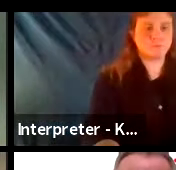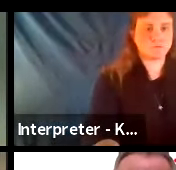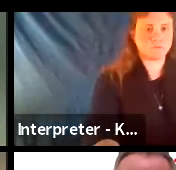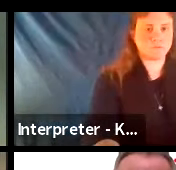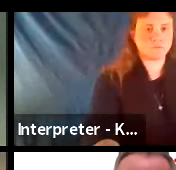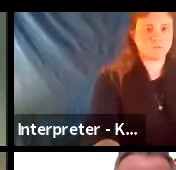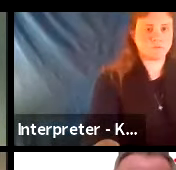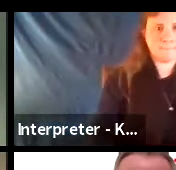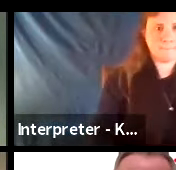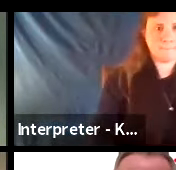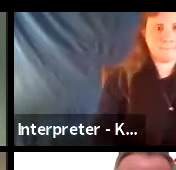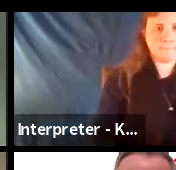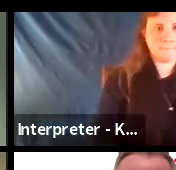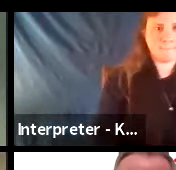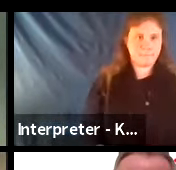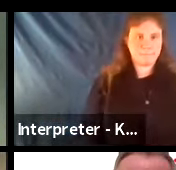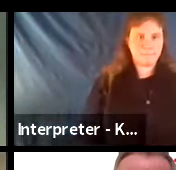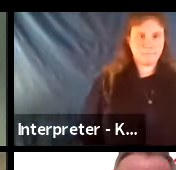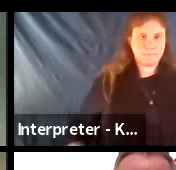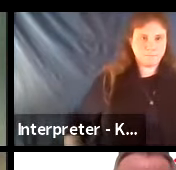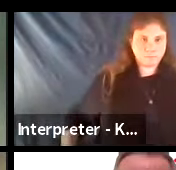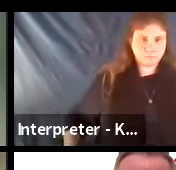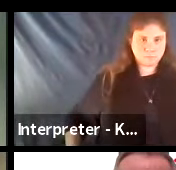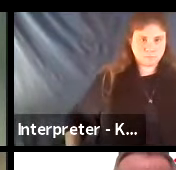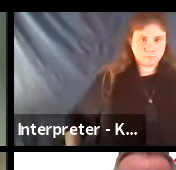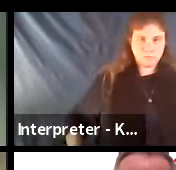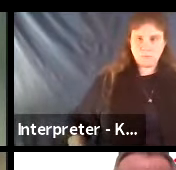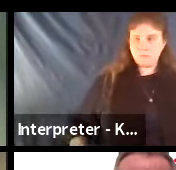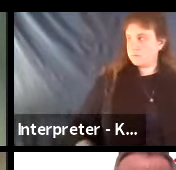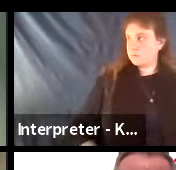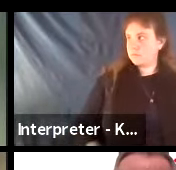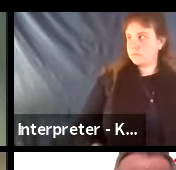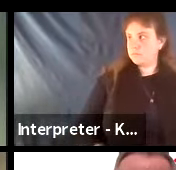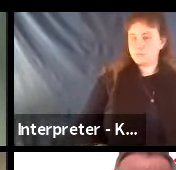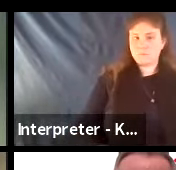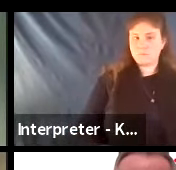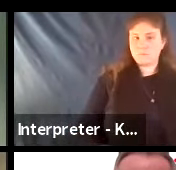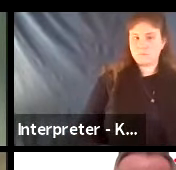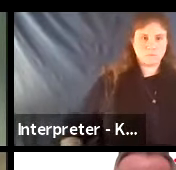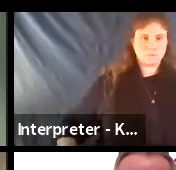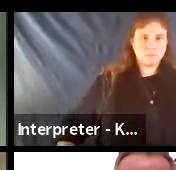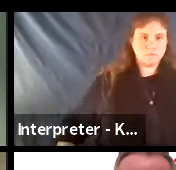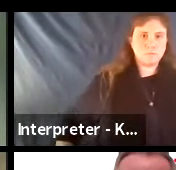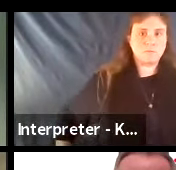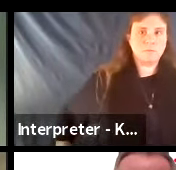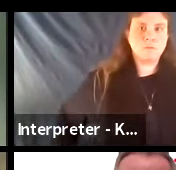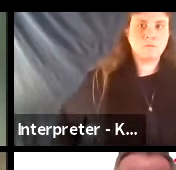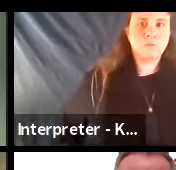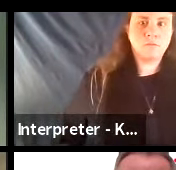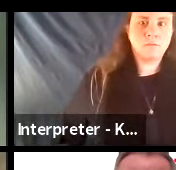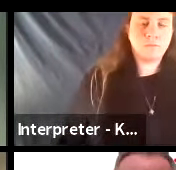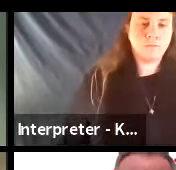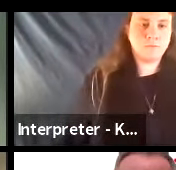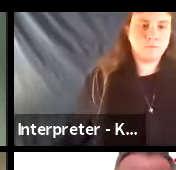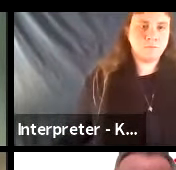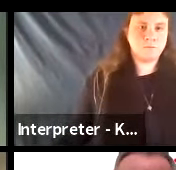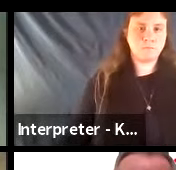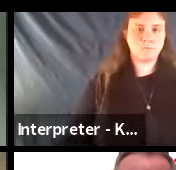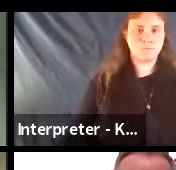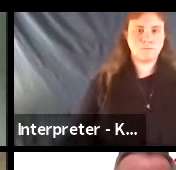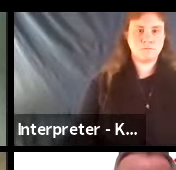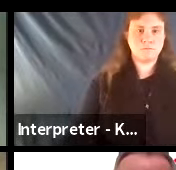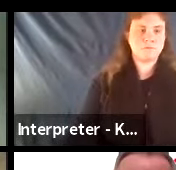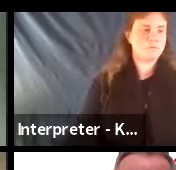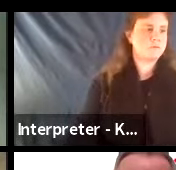I think would be important. And then finally, just that I really, I appreciate this slide about